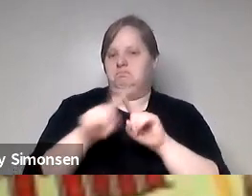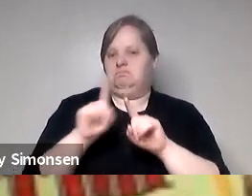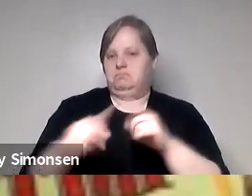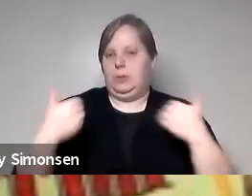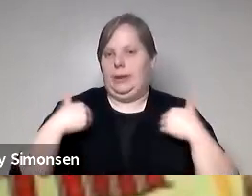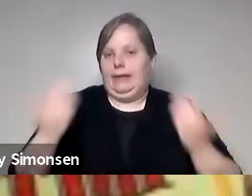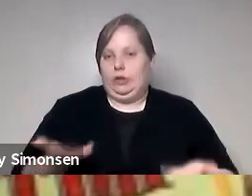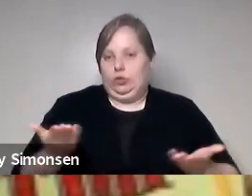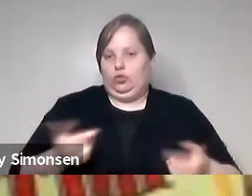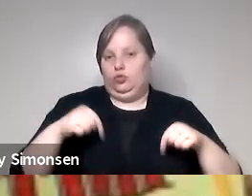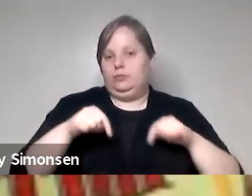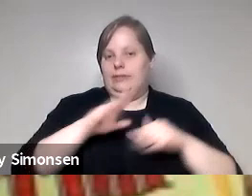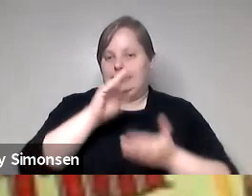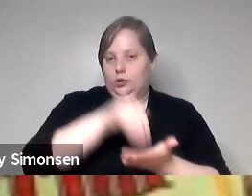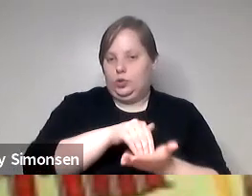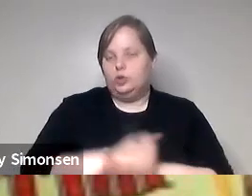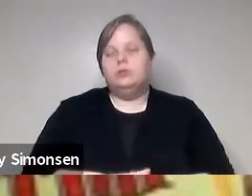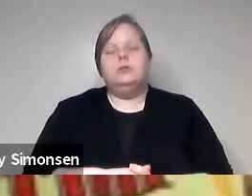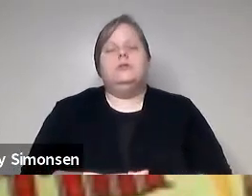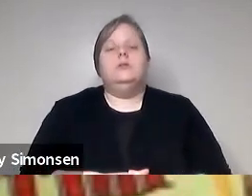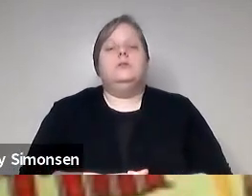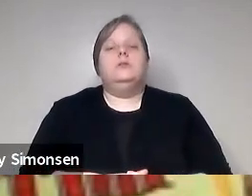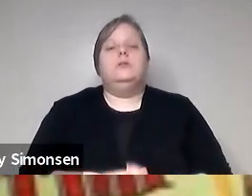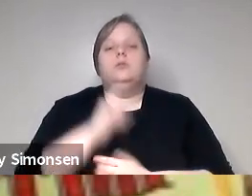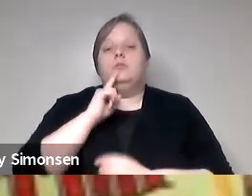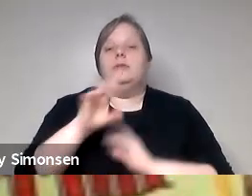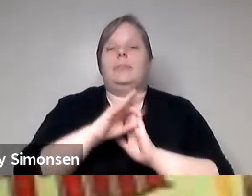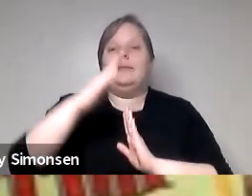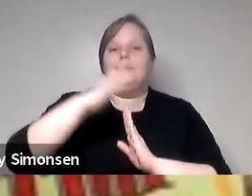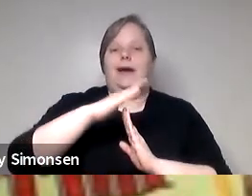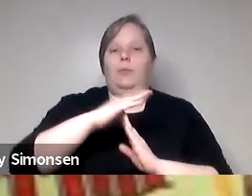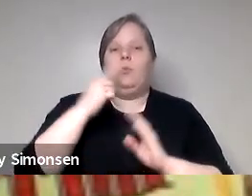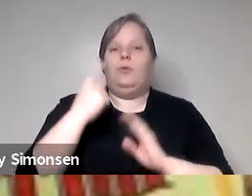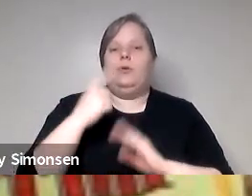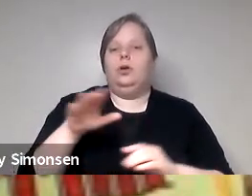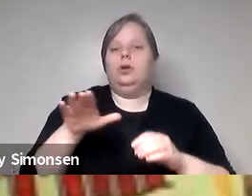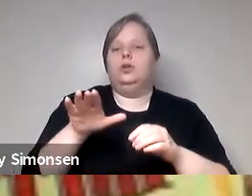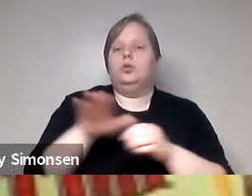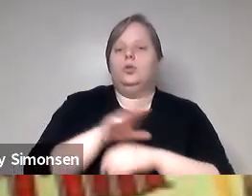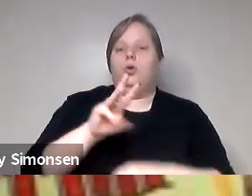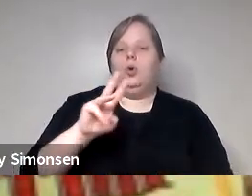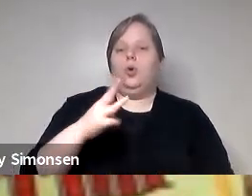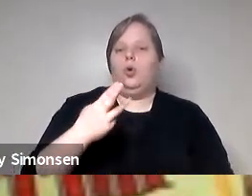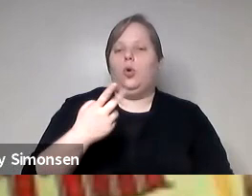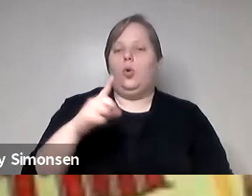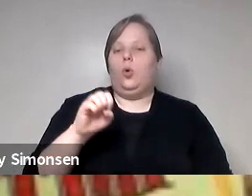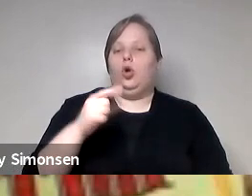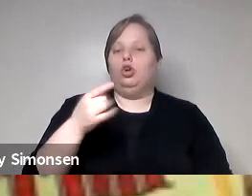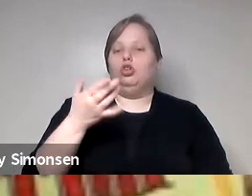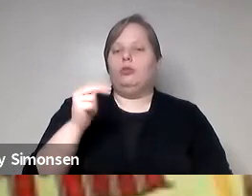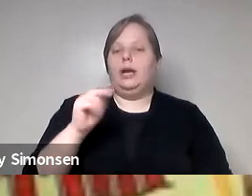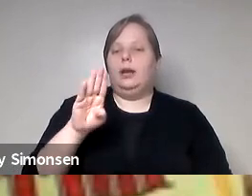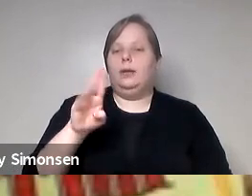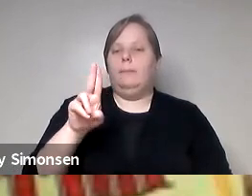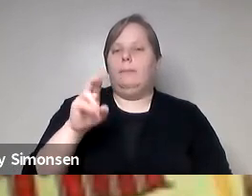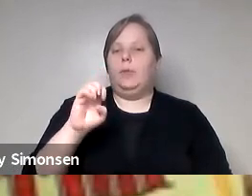here. I put the top one, which is whole grain bulgur cracked wheat. And